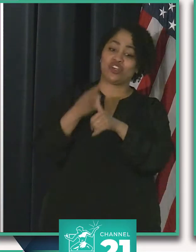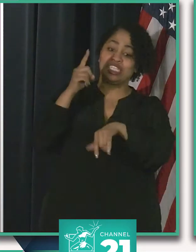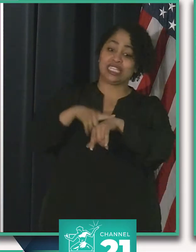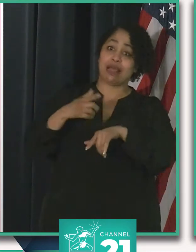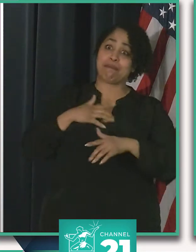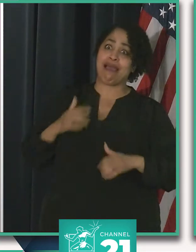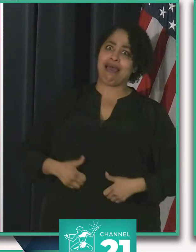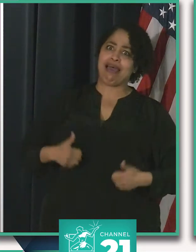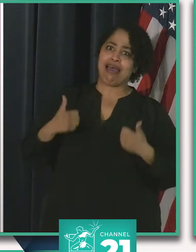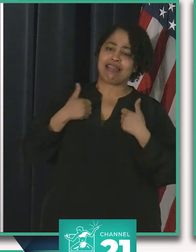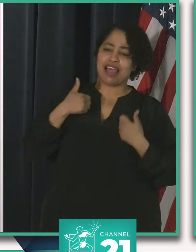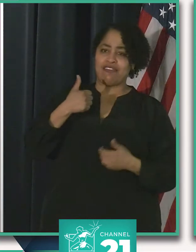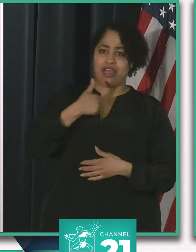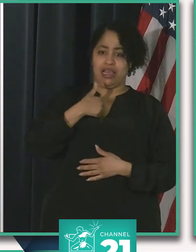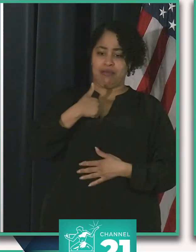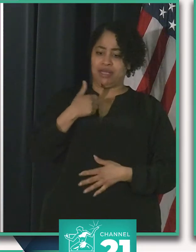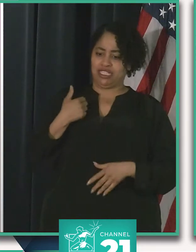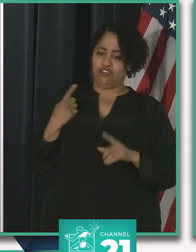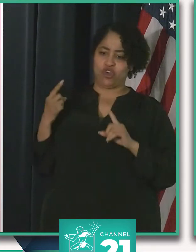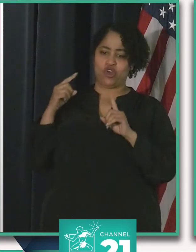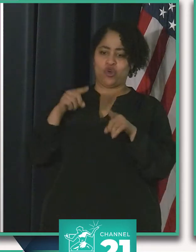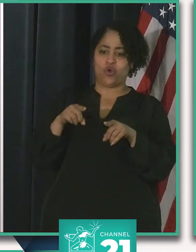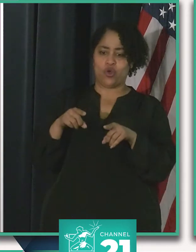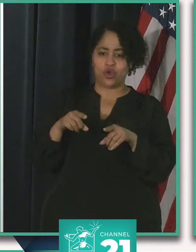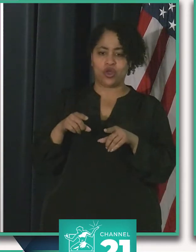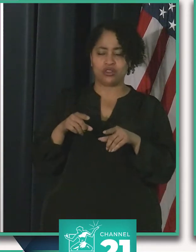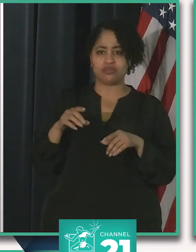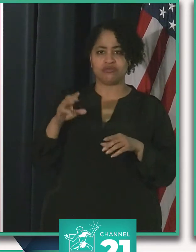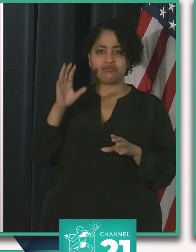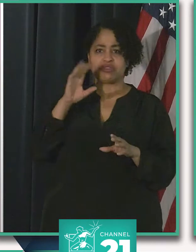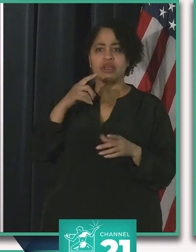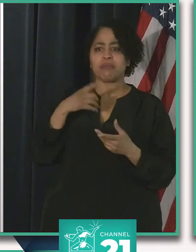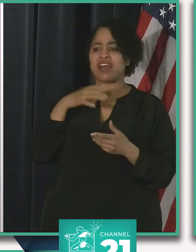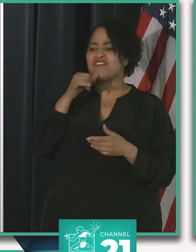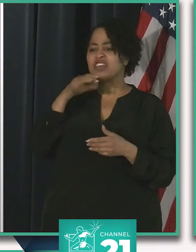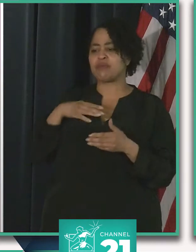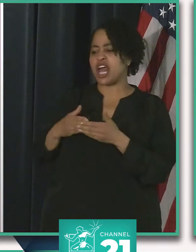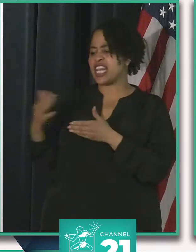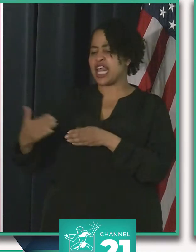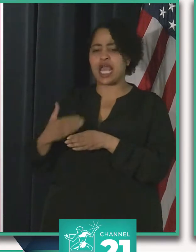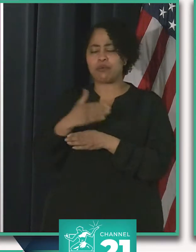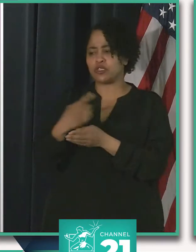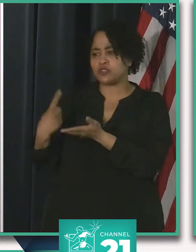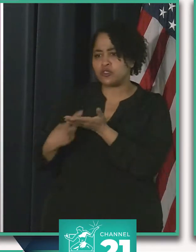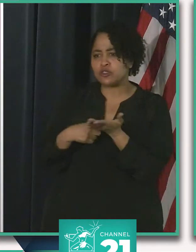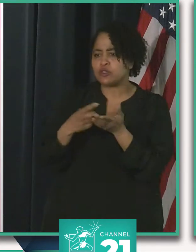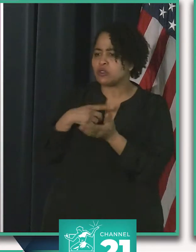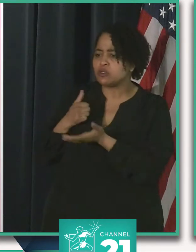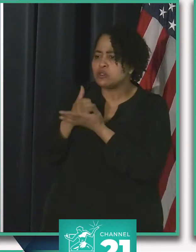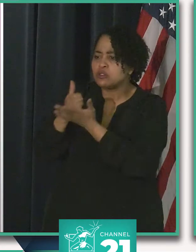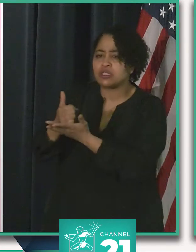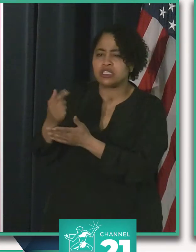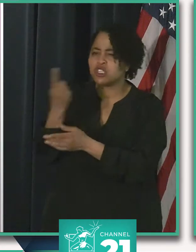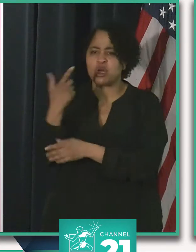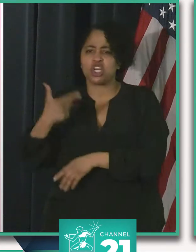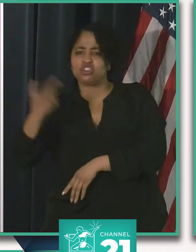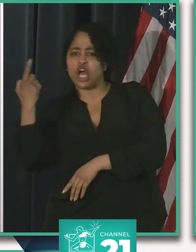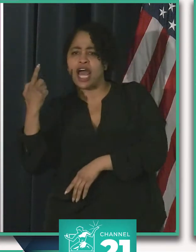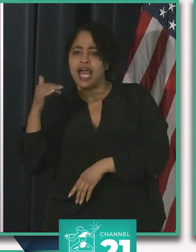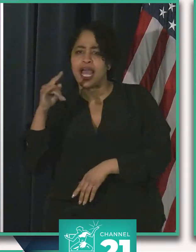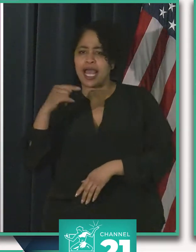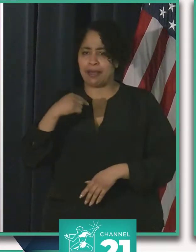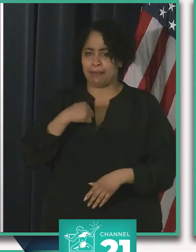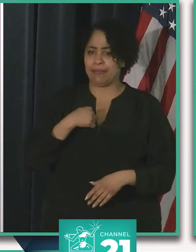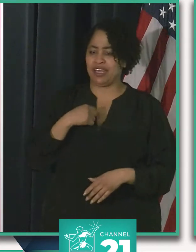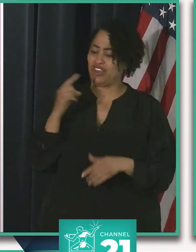life, myself was going at the aid of one of my female neighbors who was in distress. I was shot at for the